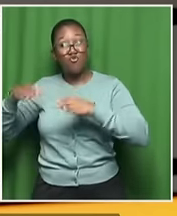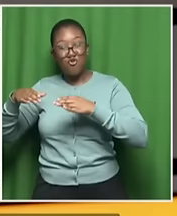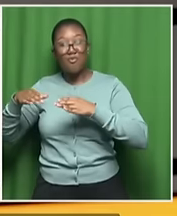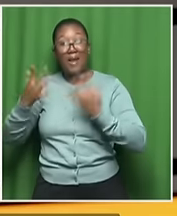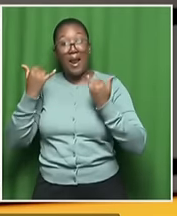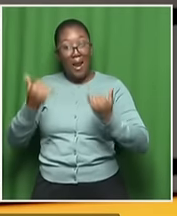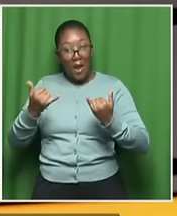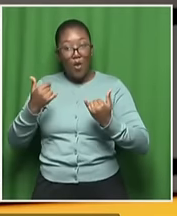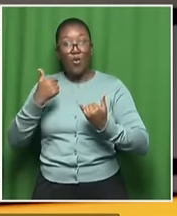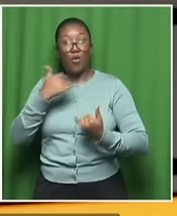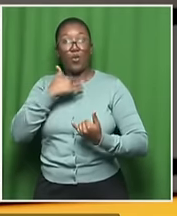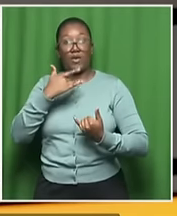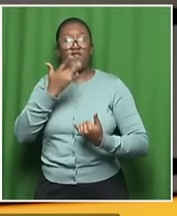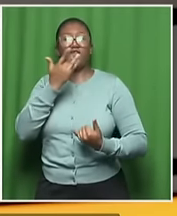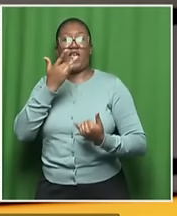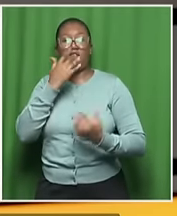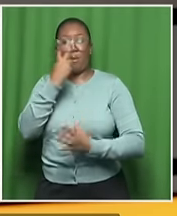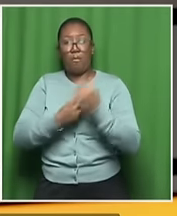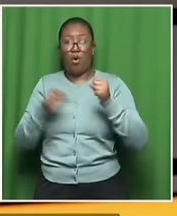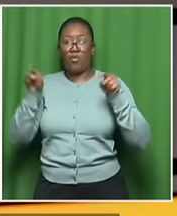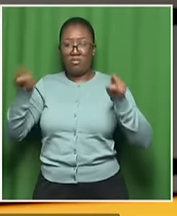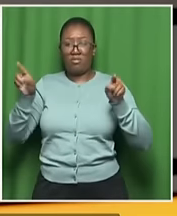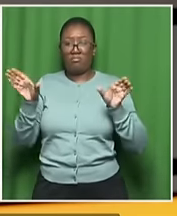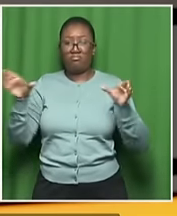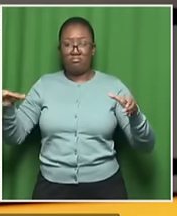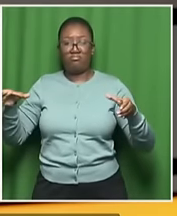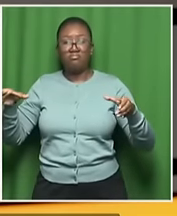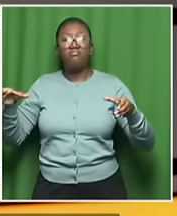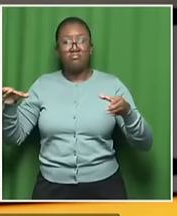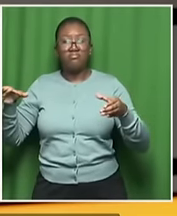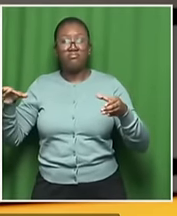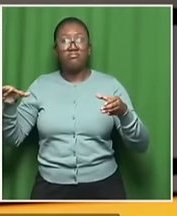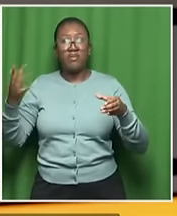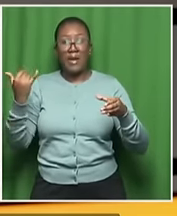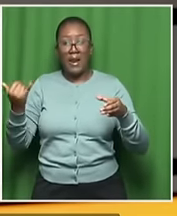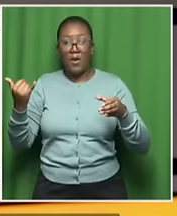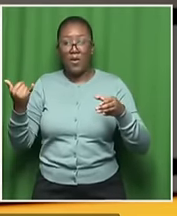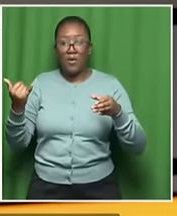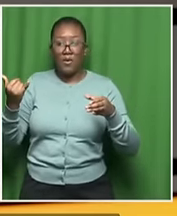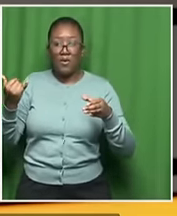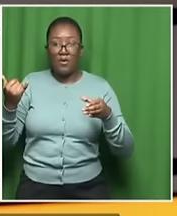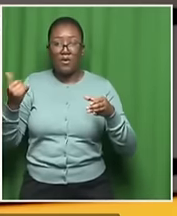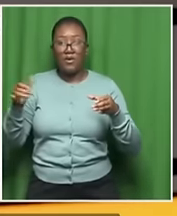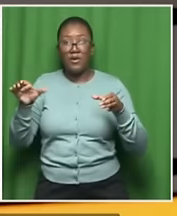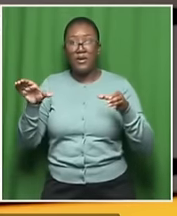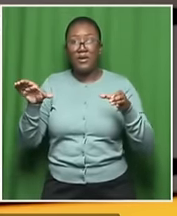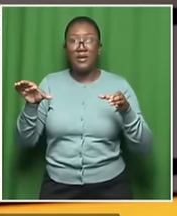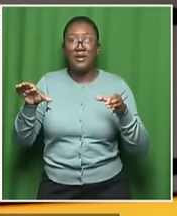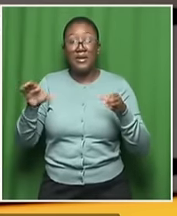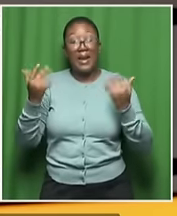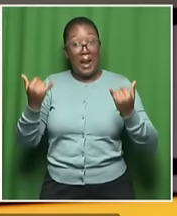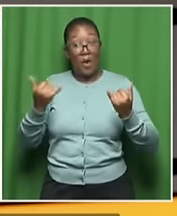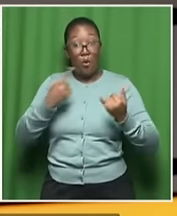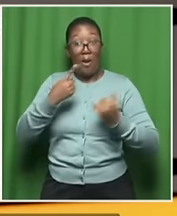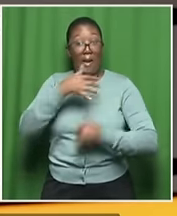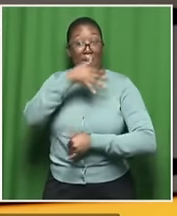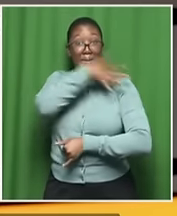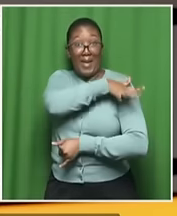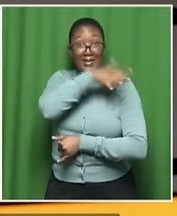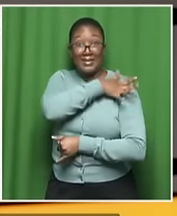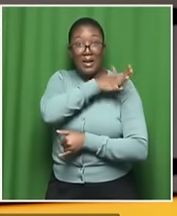the two-state solution. But when we say that, we must remember, if we say that Palestine can become a